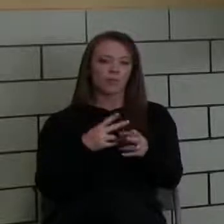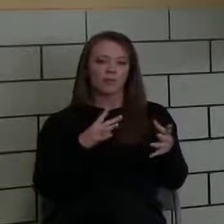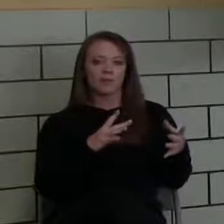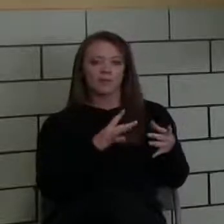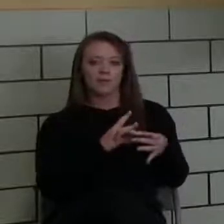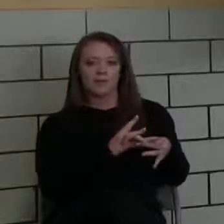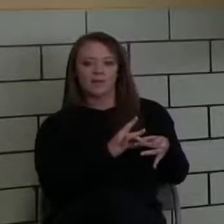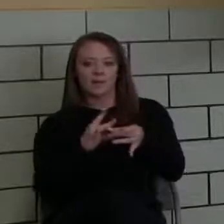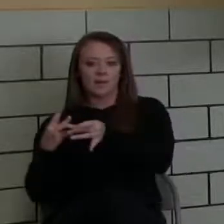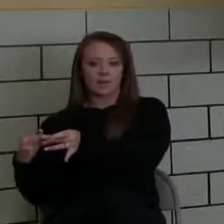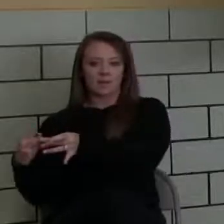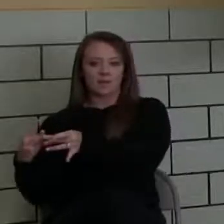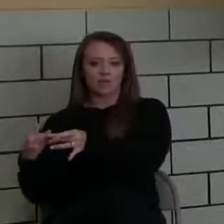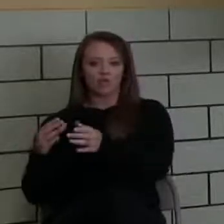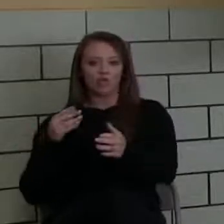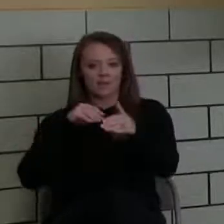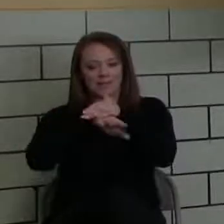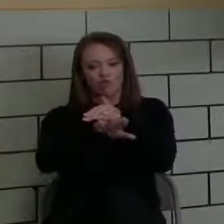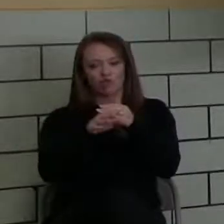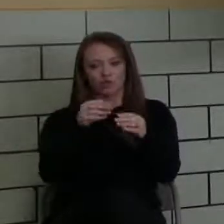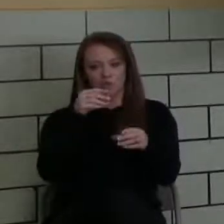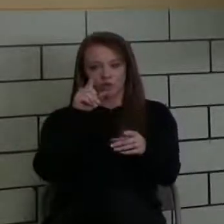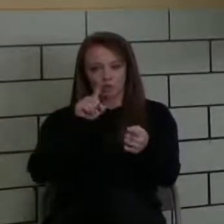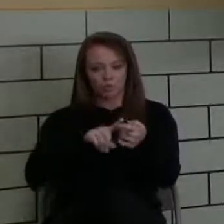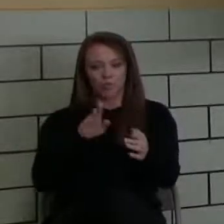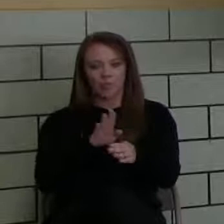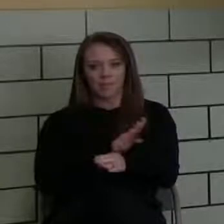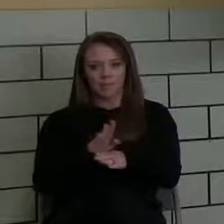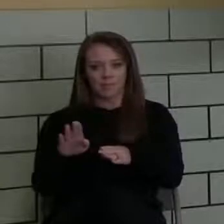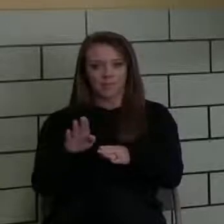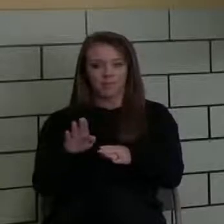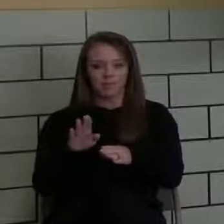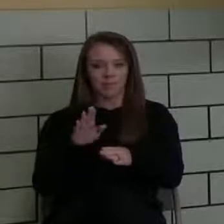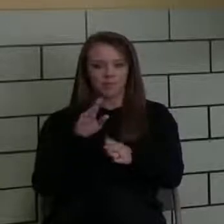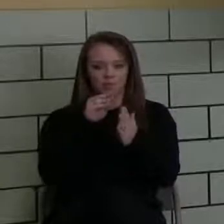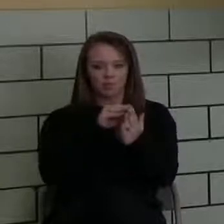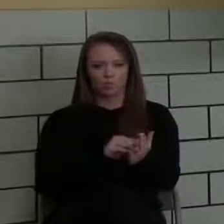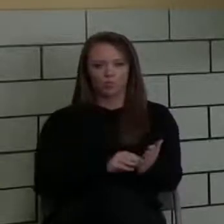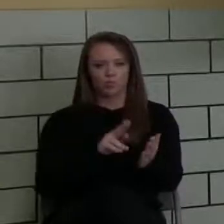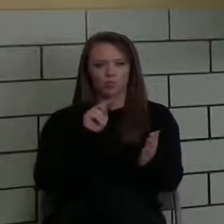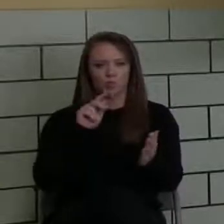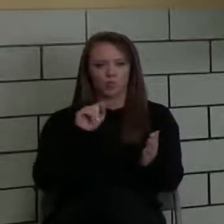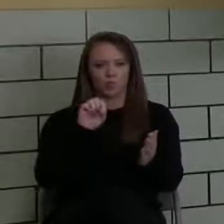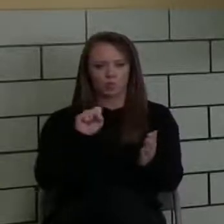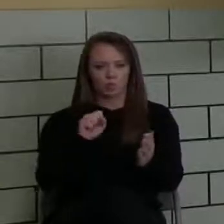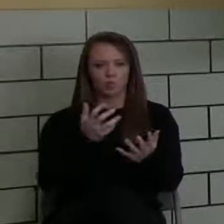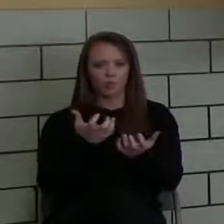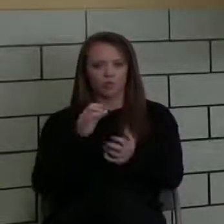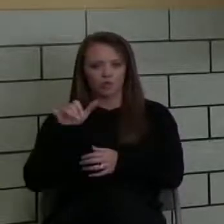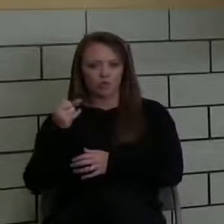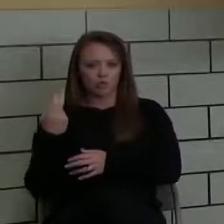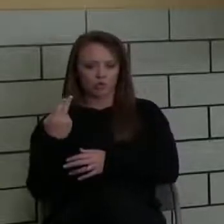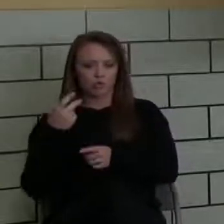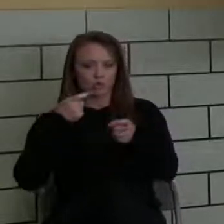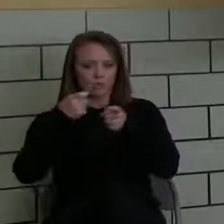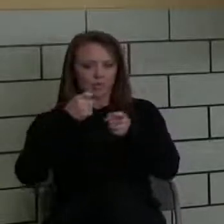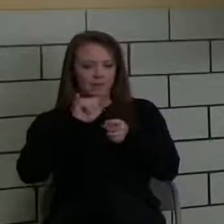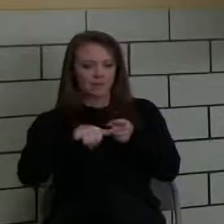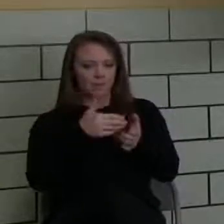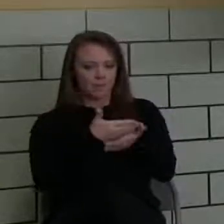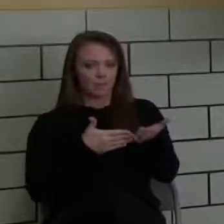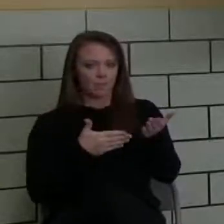And we put notes in there to generally allow Josh to manage that together with business owners so